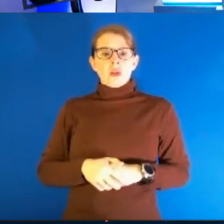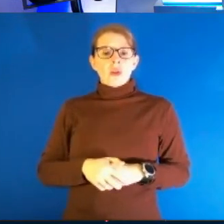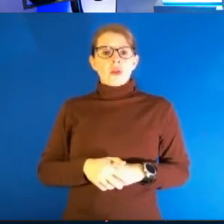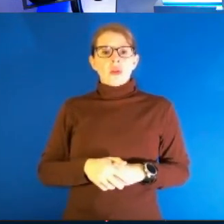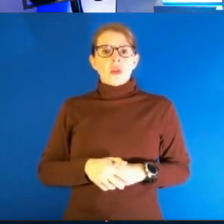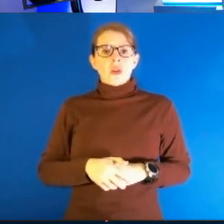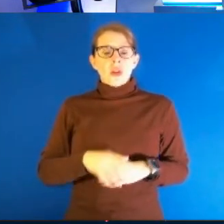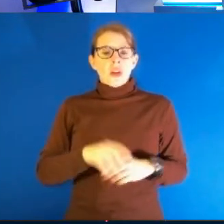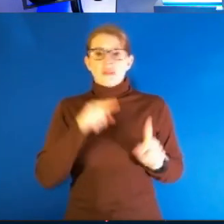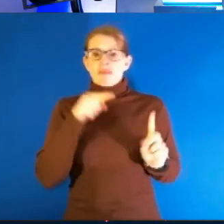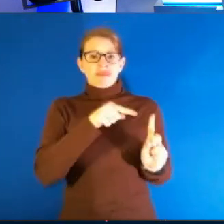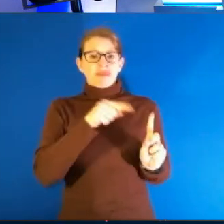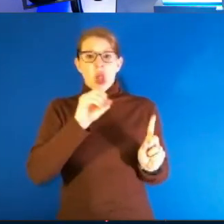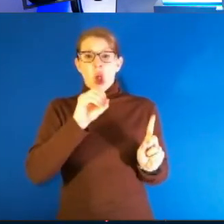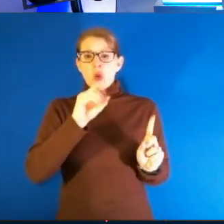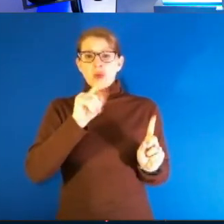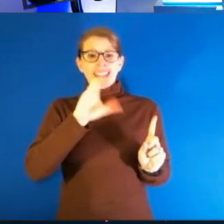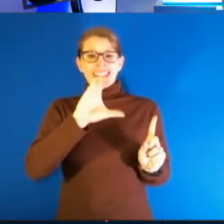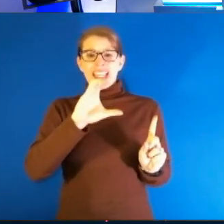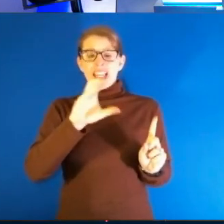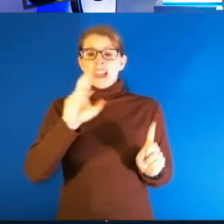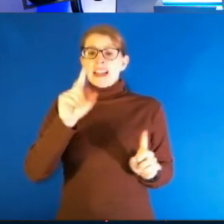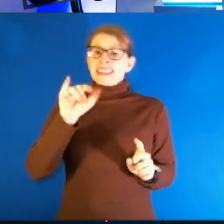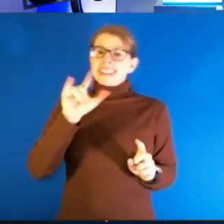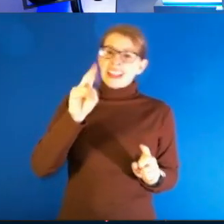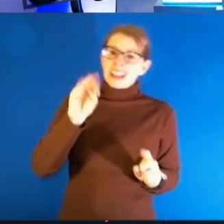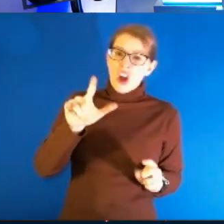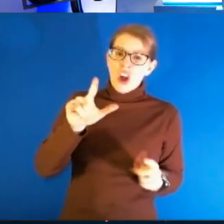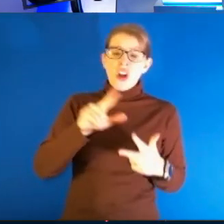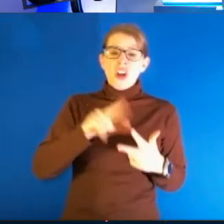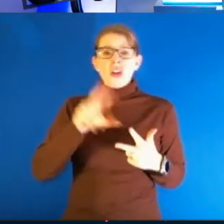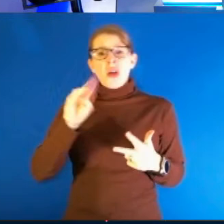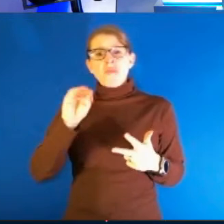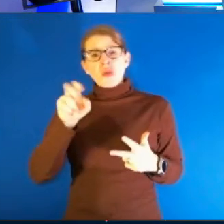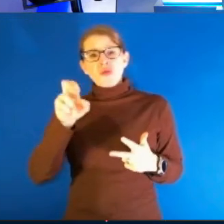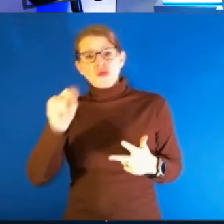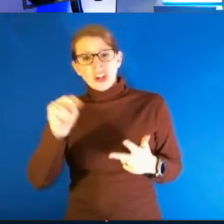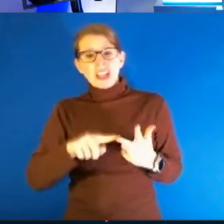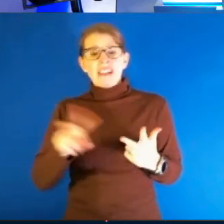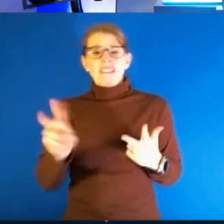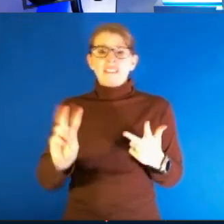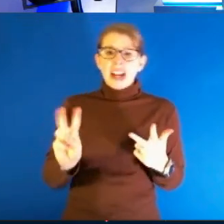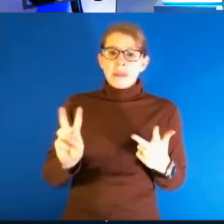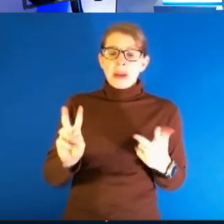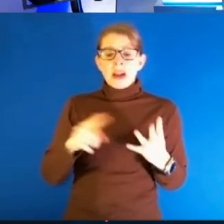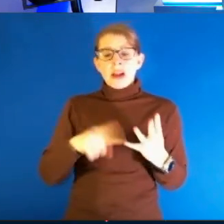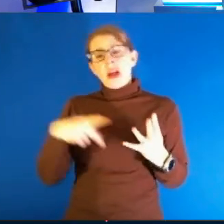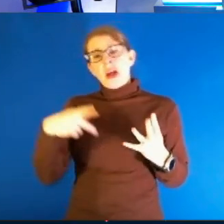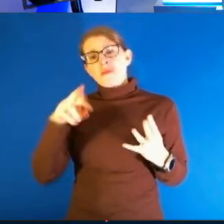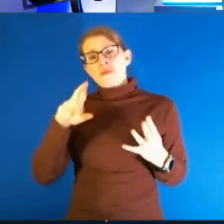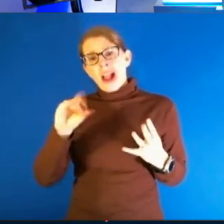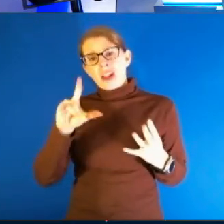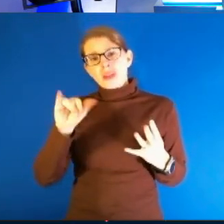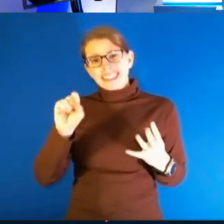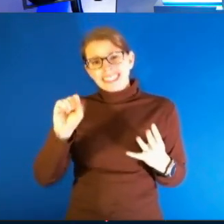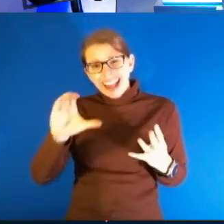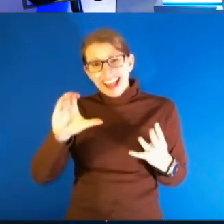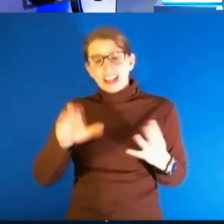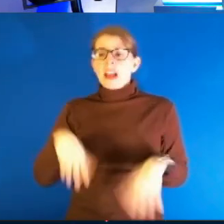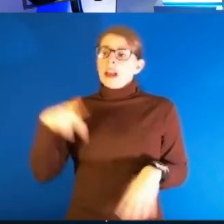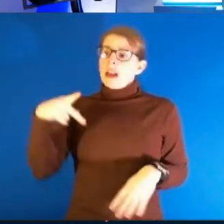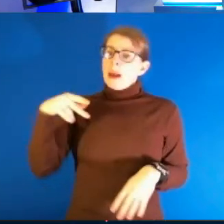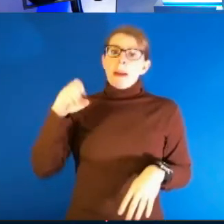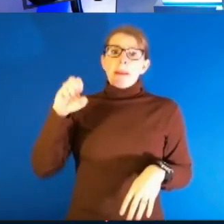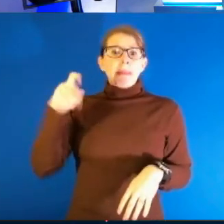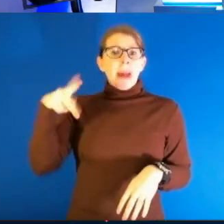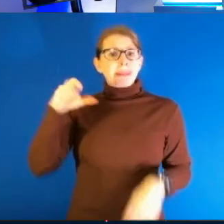over-the-counter meds, right? That's Tylenol, Motrin, vitamins. Right. That's Prilosec, Pepcid. Next, all those are